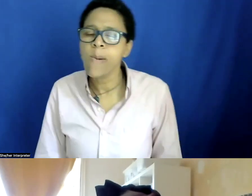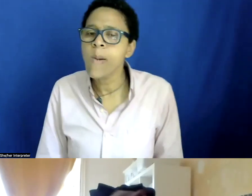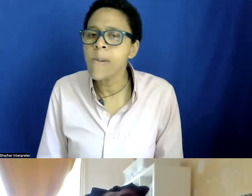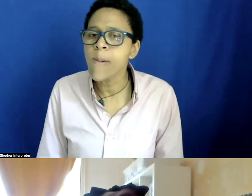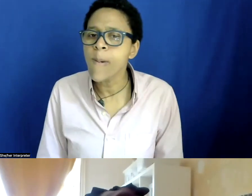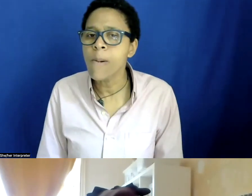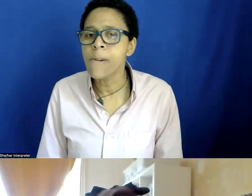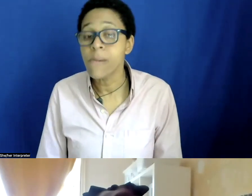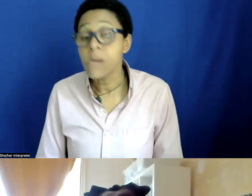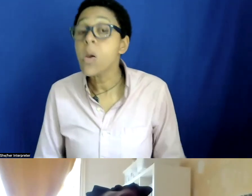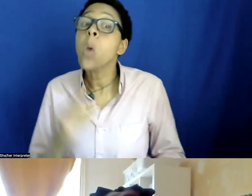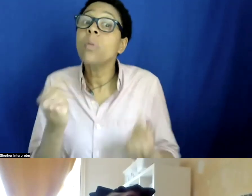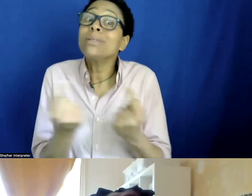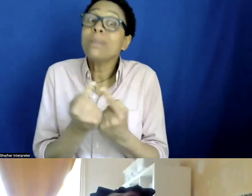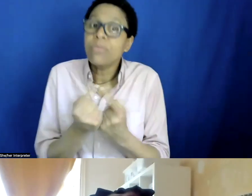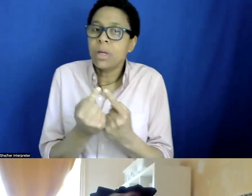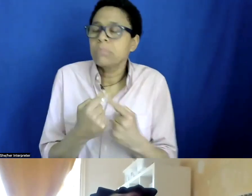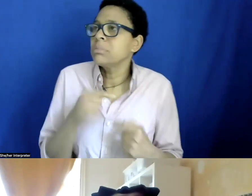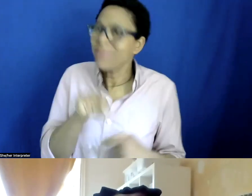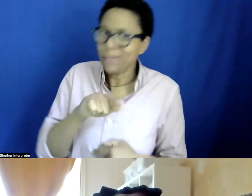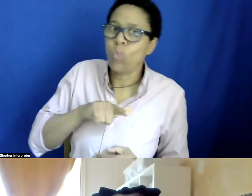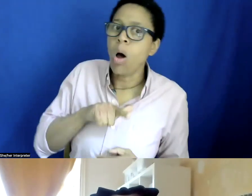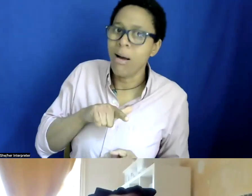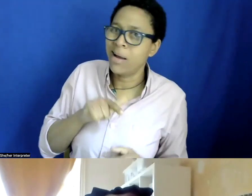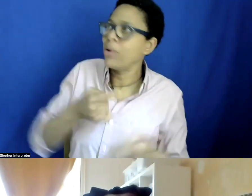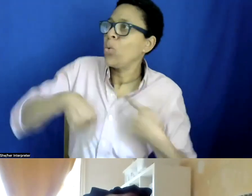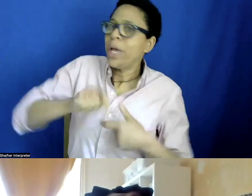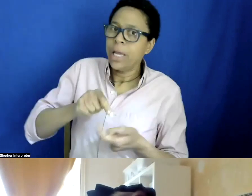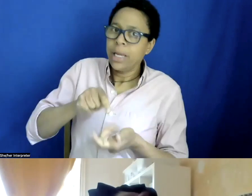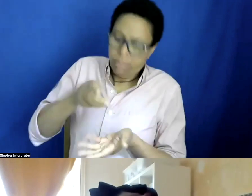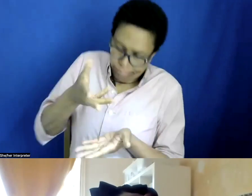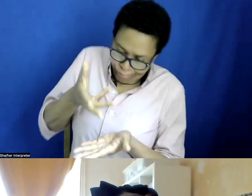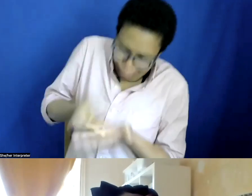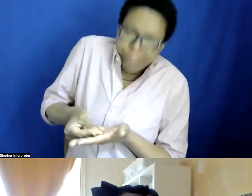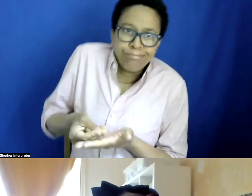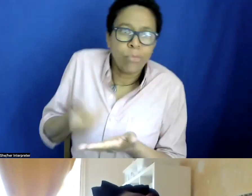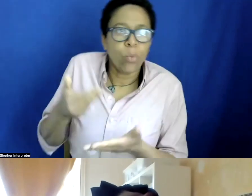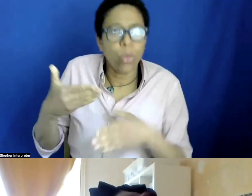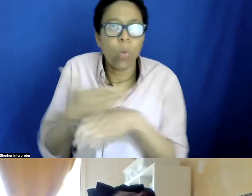is important that we record in this way, and that's why the doodle notes are kind of important.